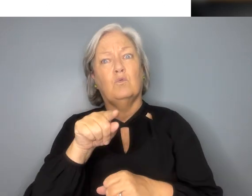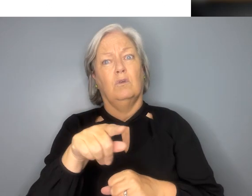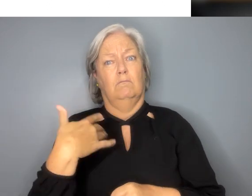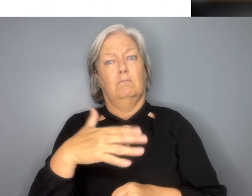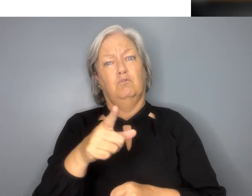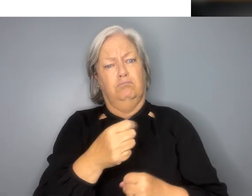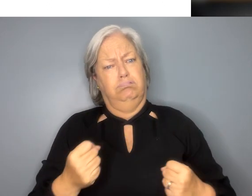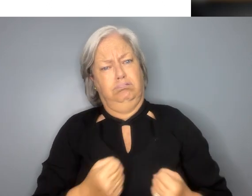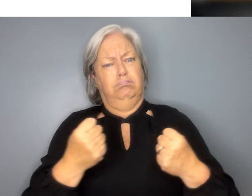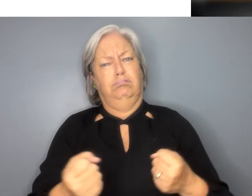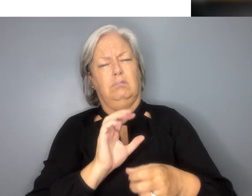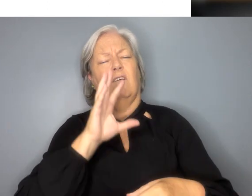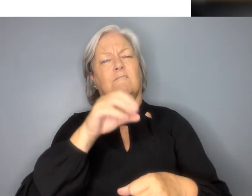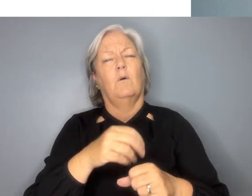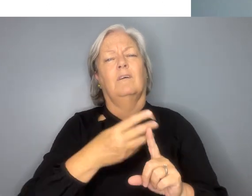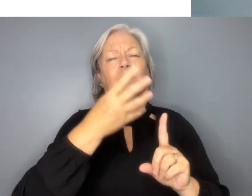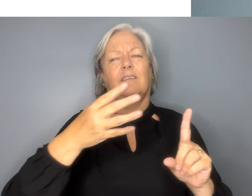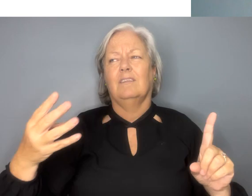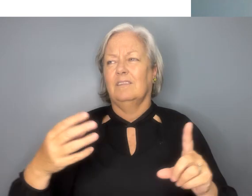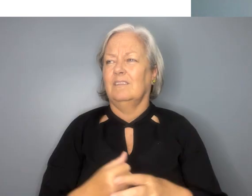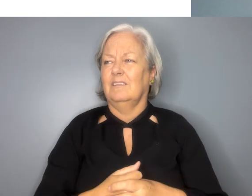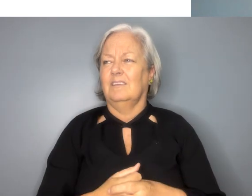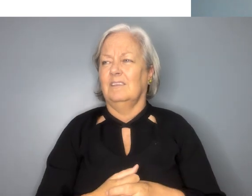of and a very active member of the LGBTI community?